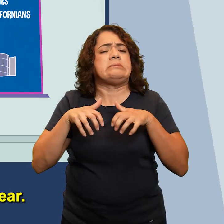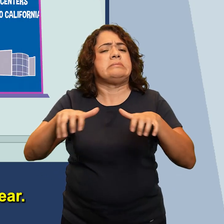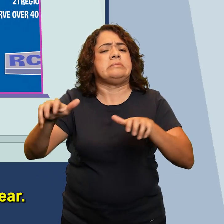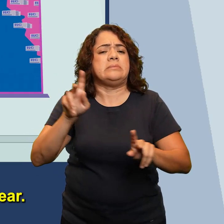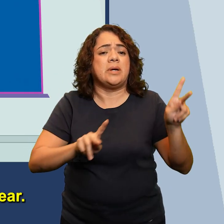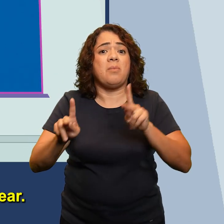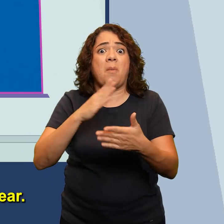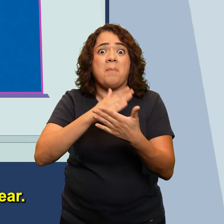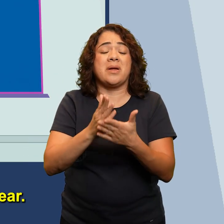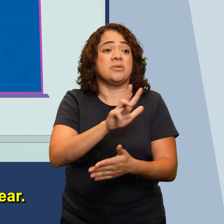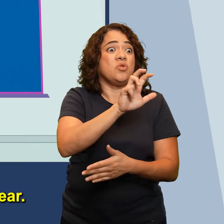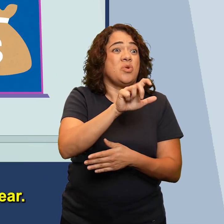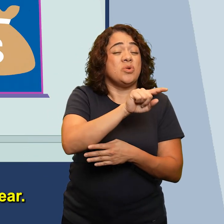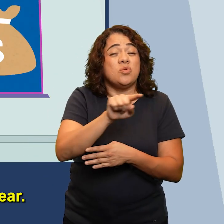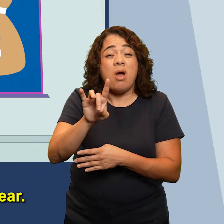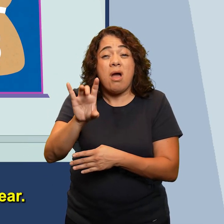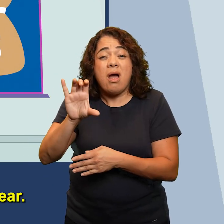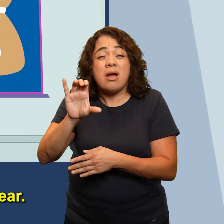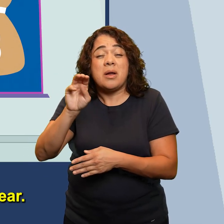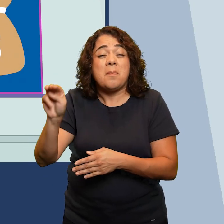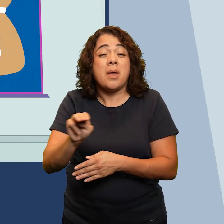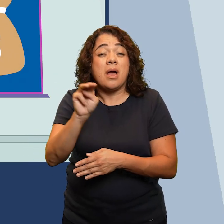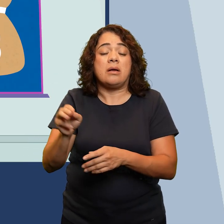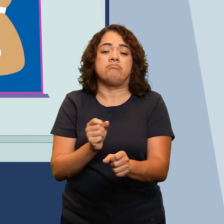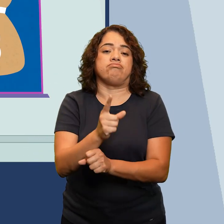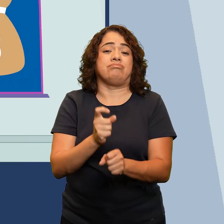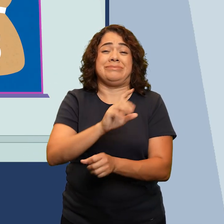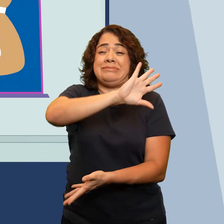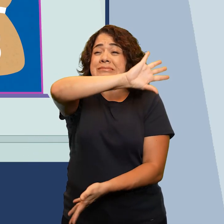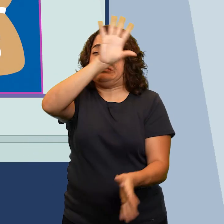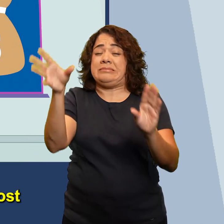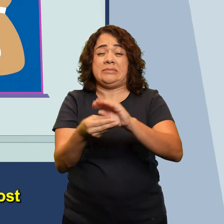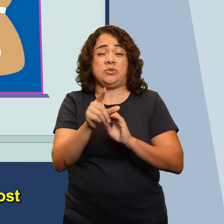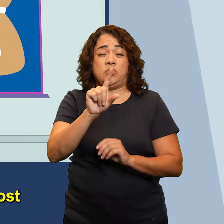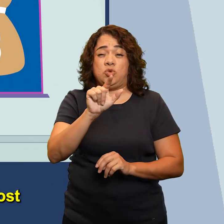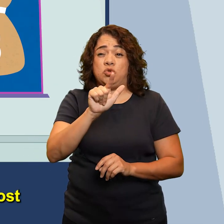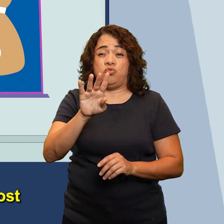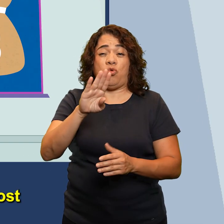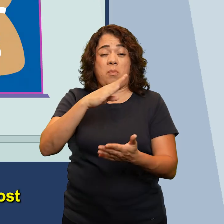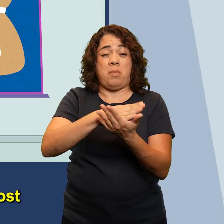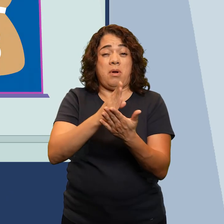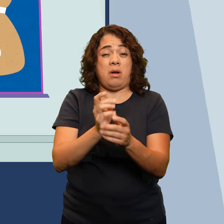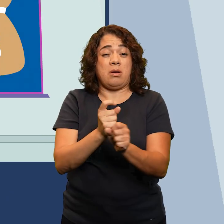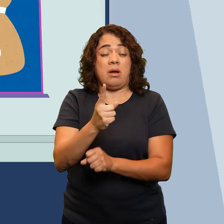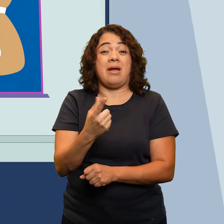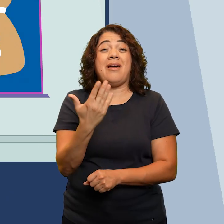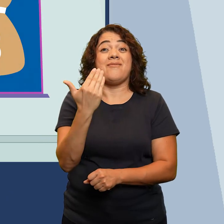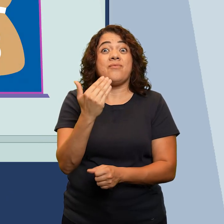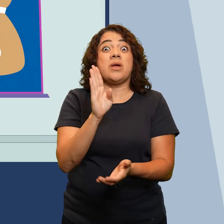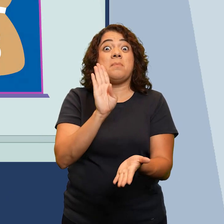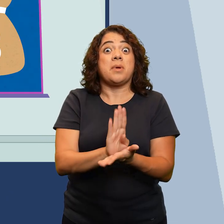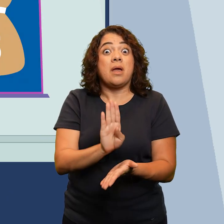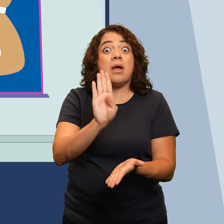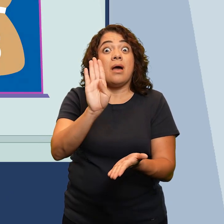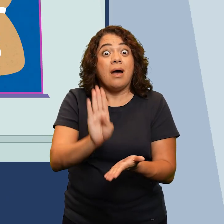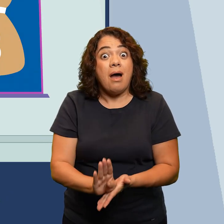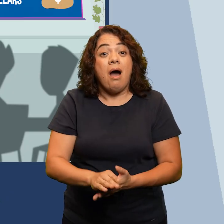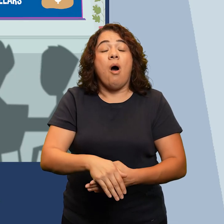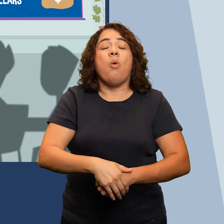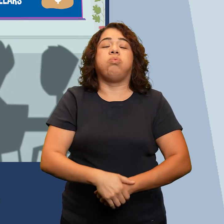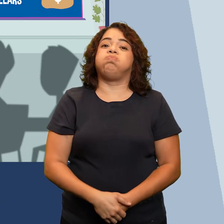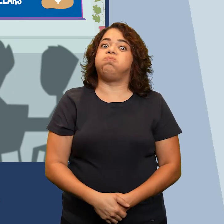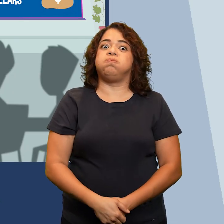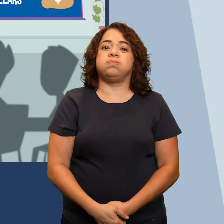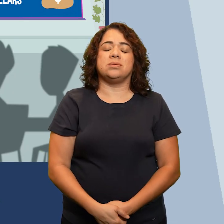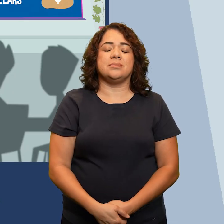from $300 to over $800 million a year. As of 2024, the annual budget was almost $15 billion.